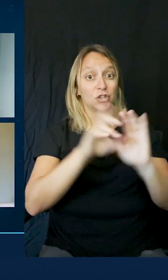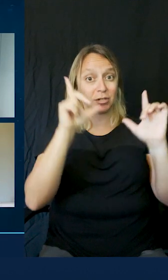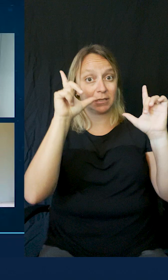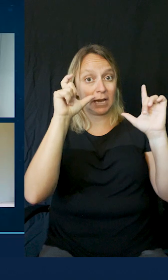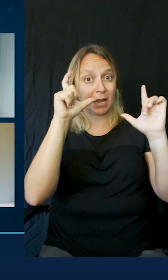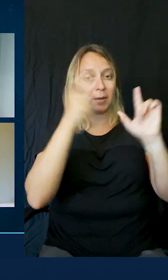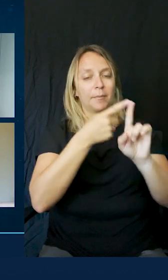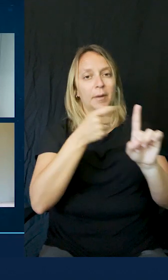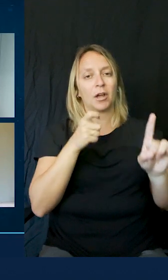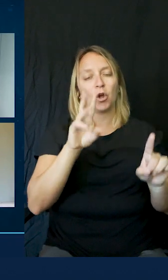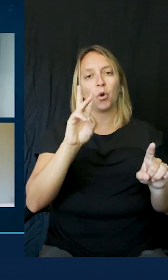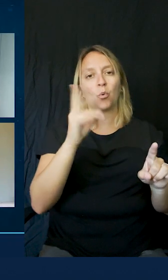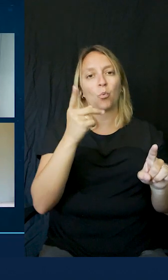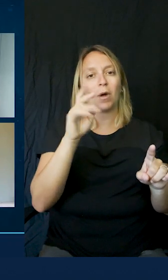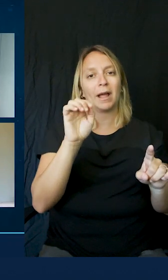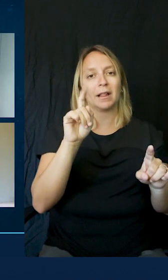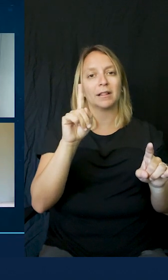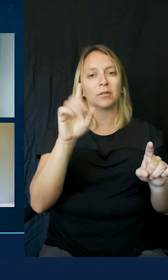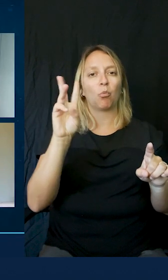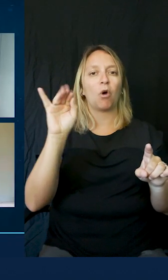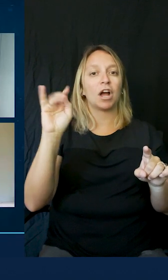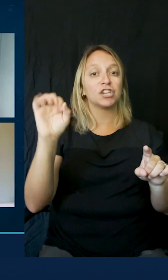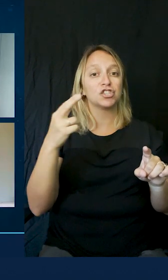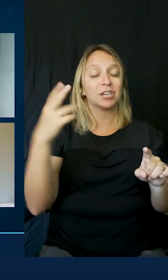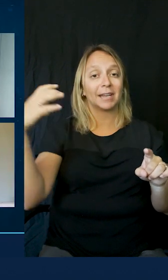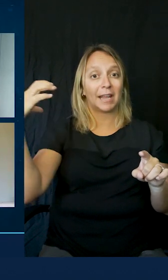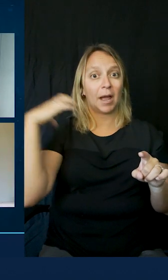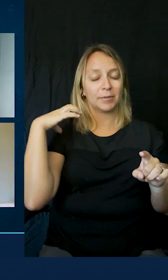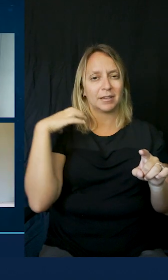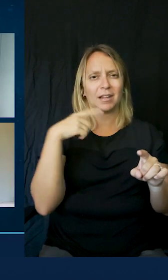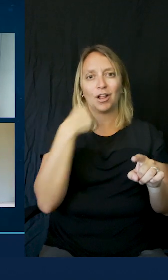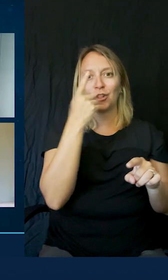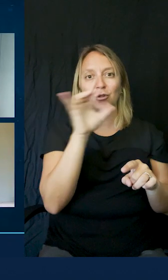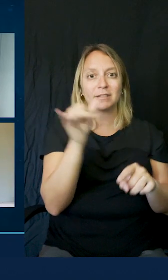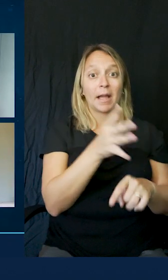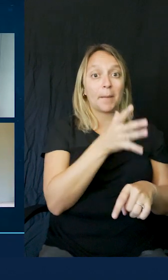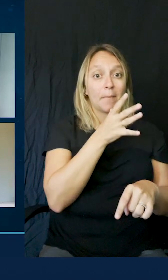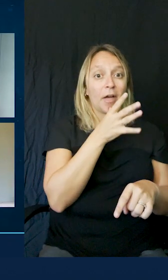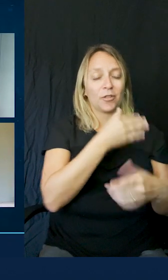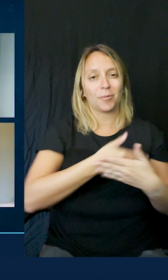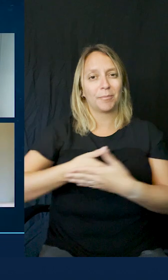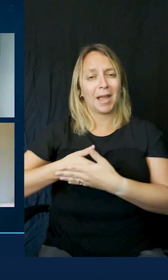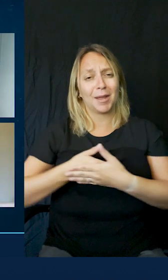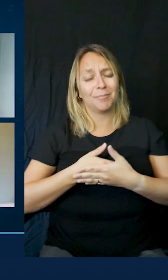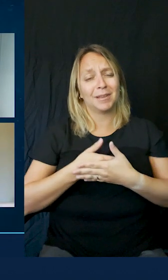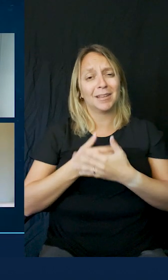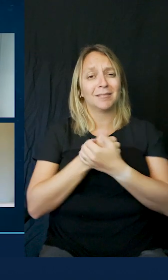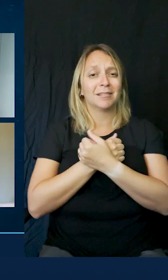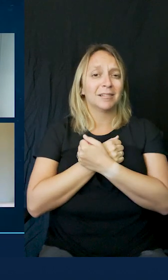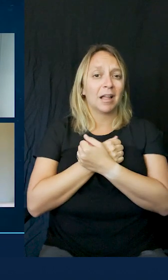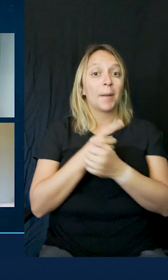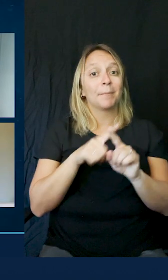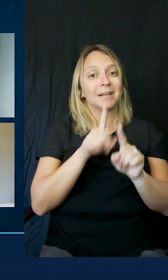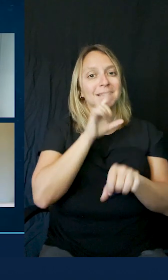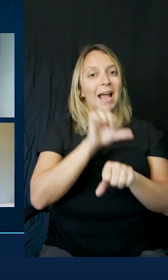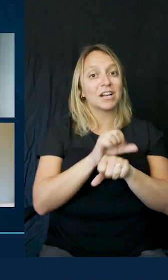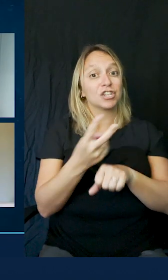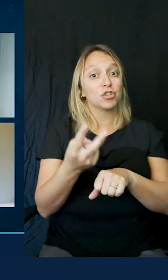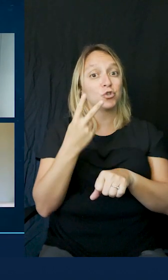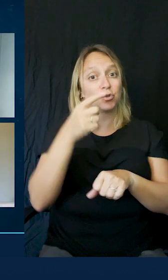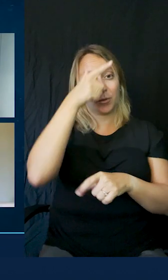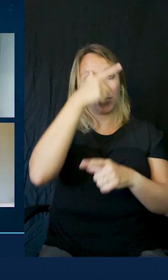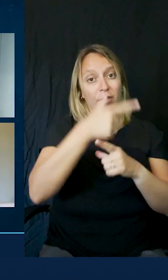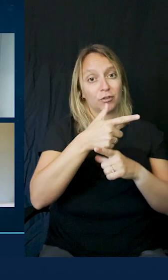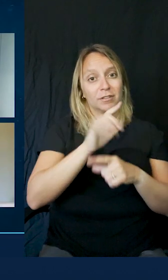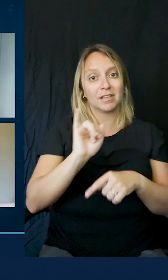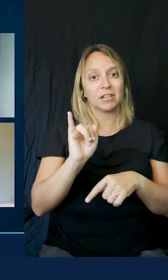whale watch captain named Jim Maya. And it looks like it's a mother and offspring snuggling, but it's actually two brothers,